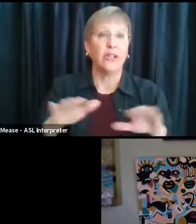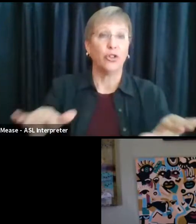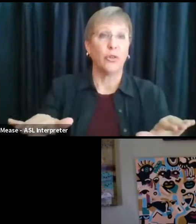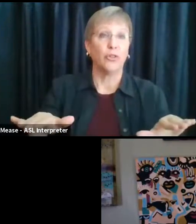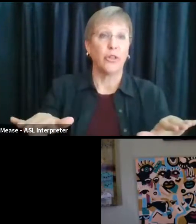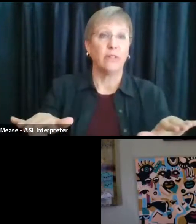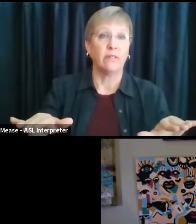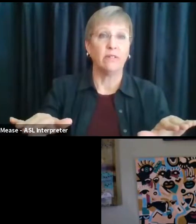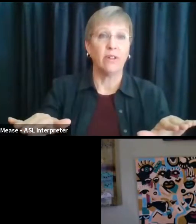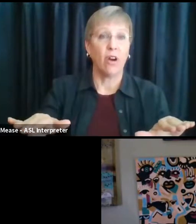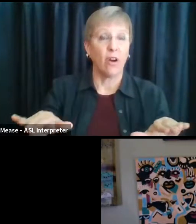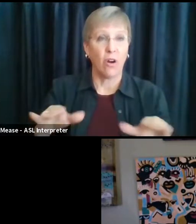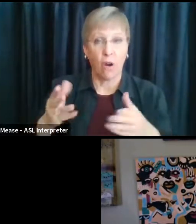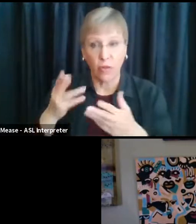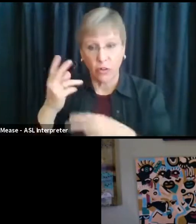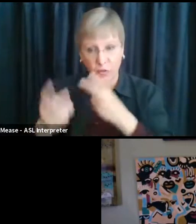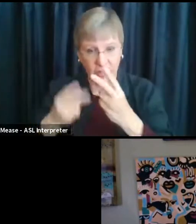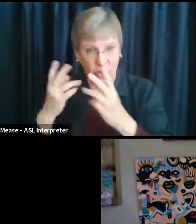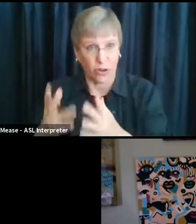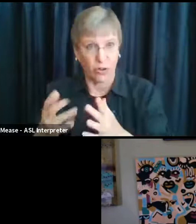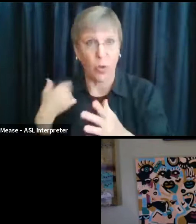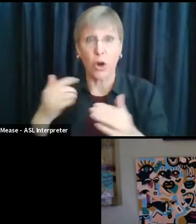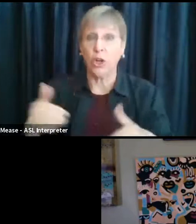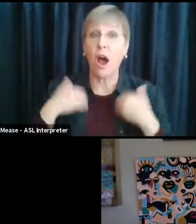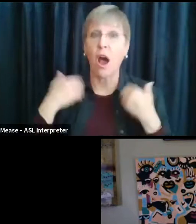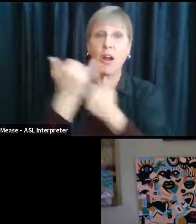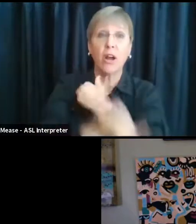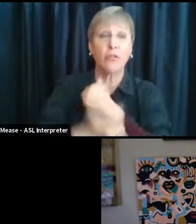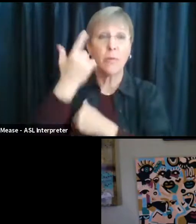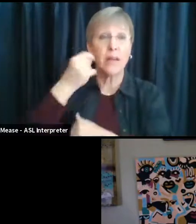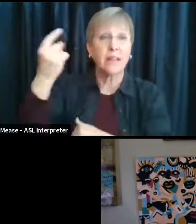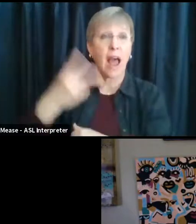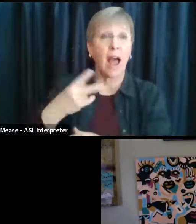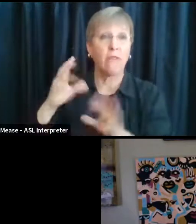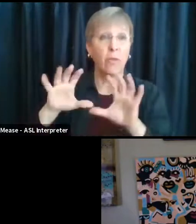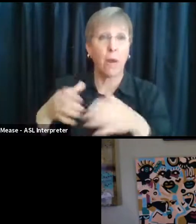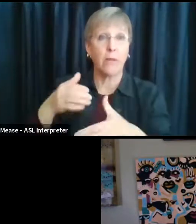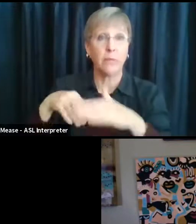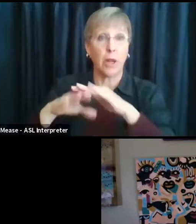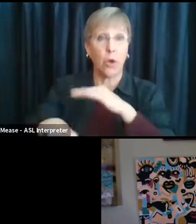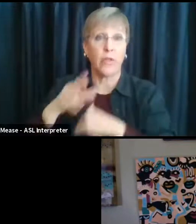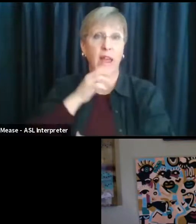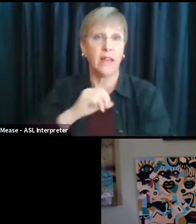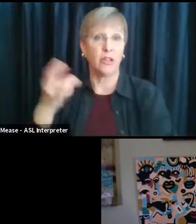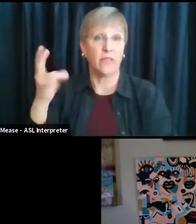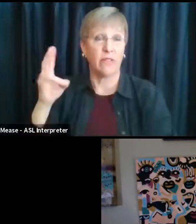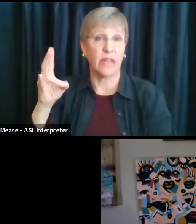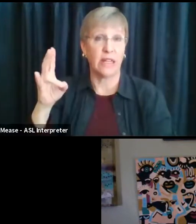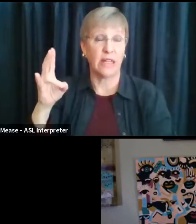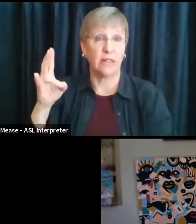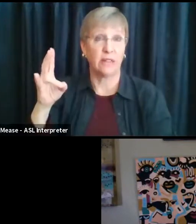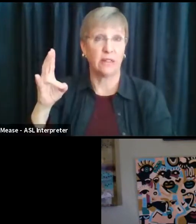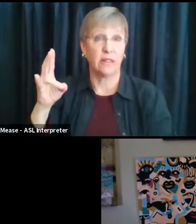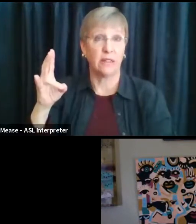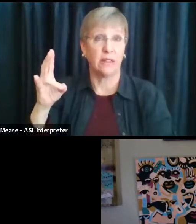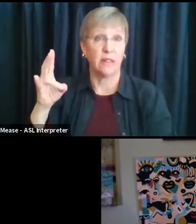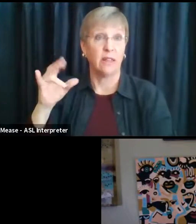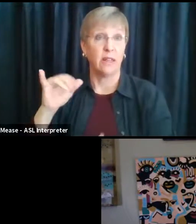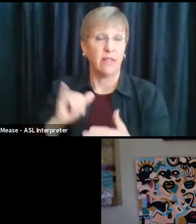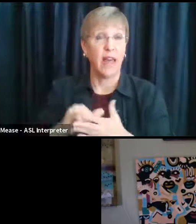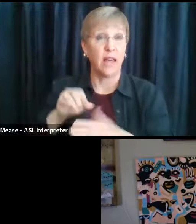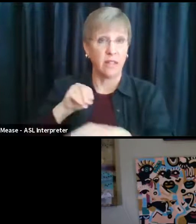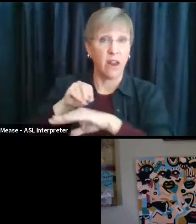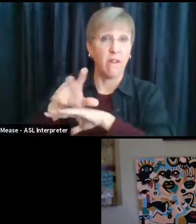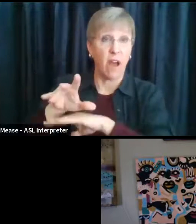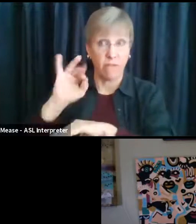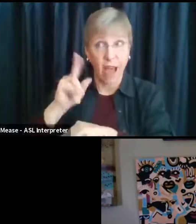first visitors. We are a very young country because half of the population is under 17. So that's a fact you